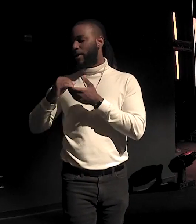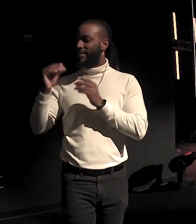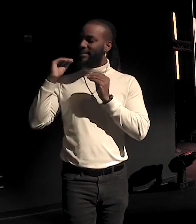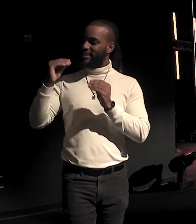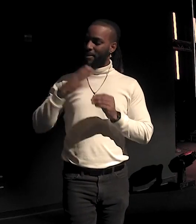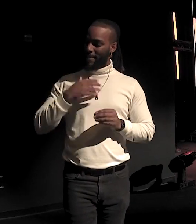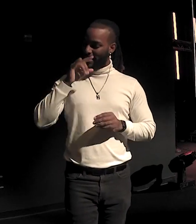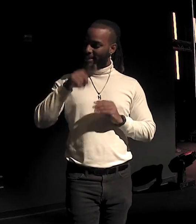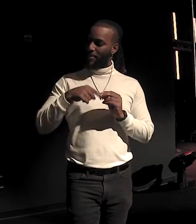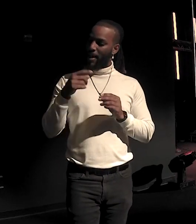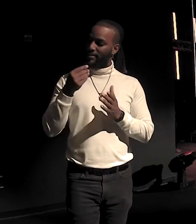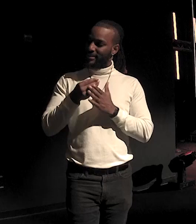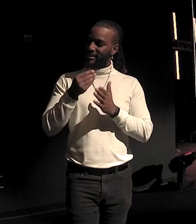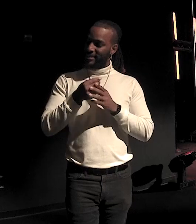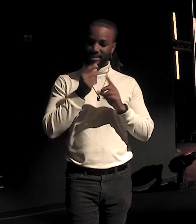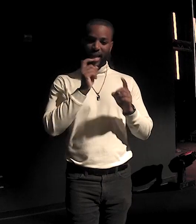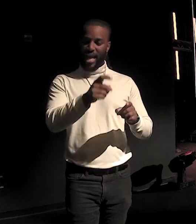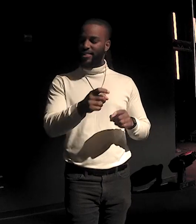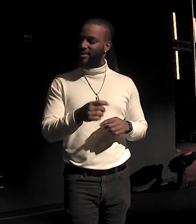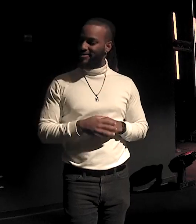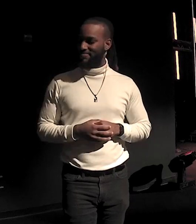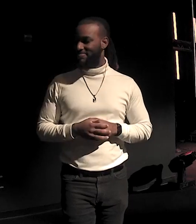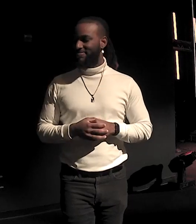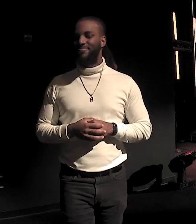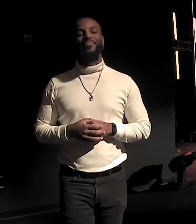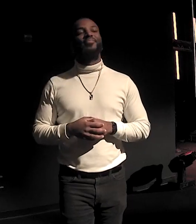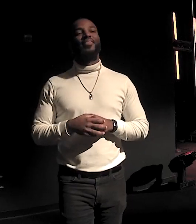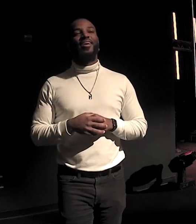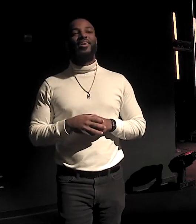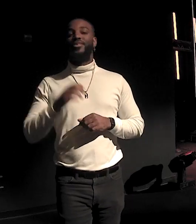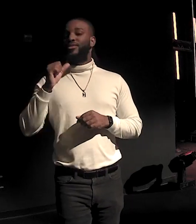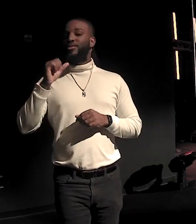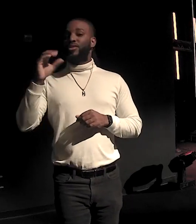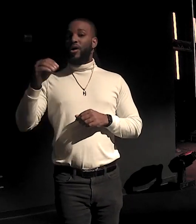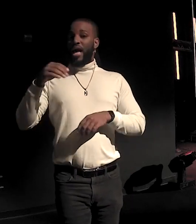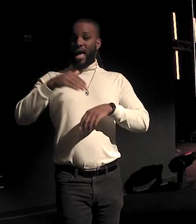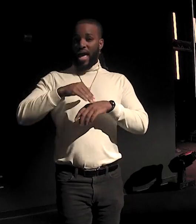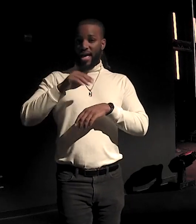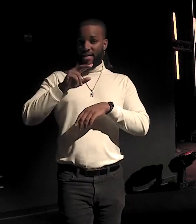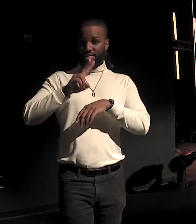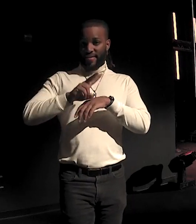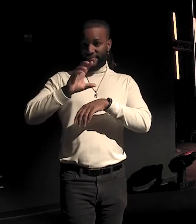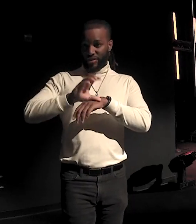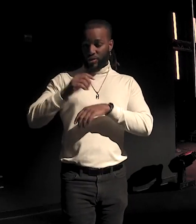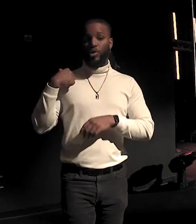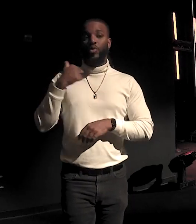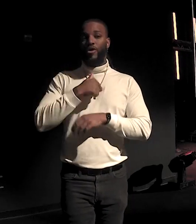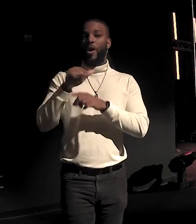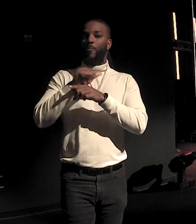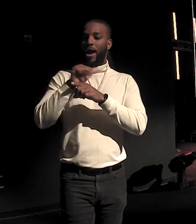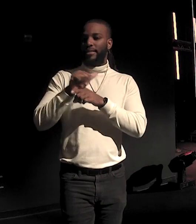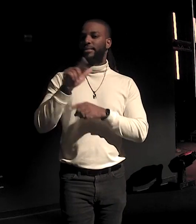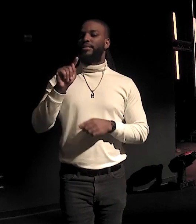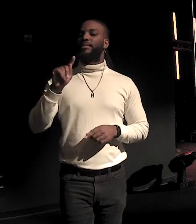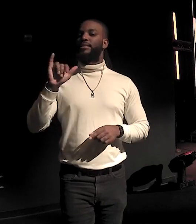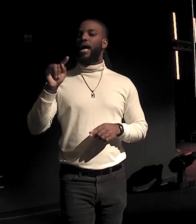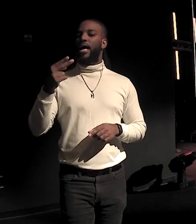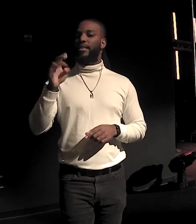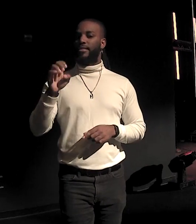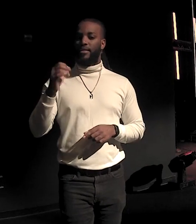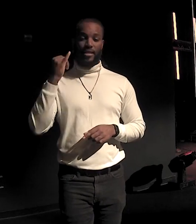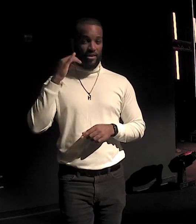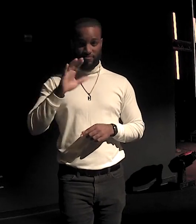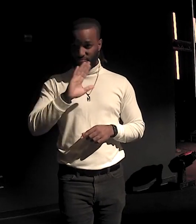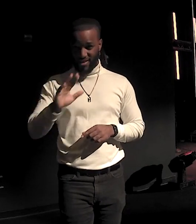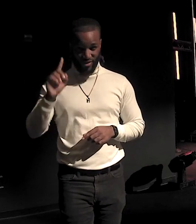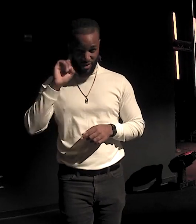my kid about tithing, absolutely, even though I've been doing it. So at the Vineyard, we practice the tithe, which if you haven't heard